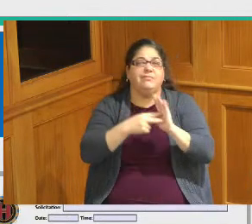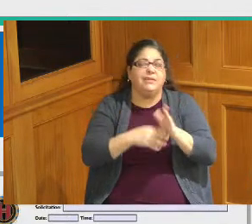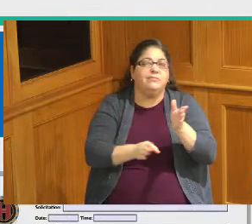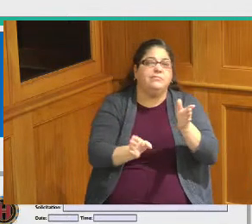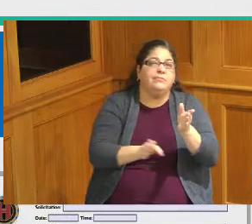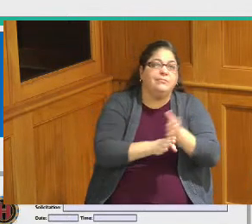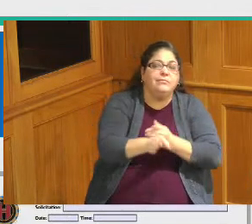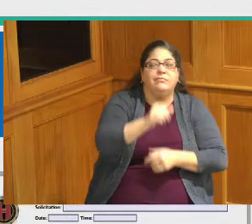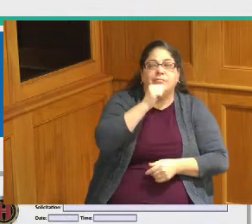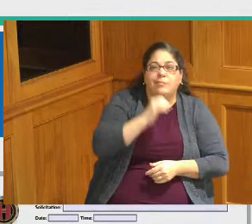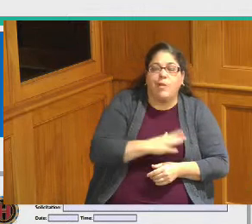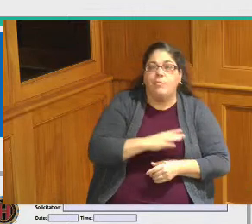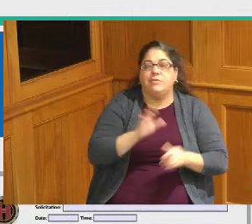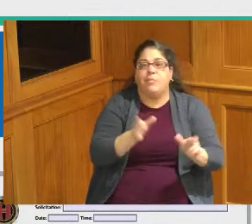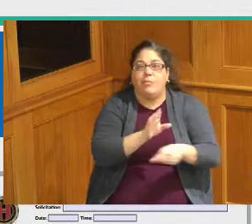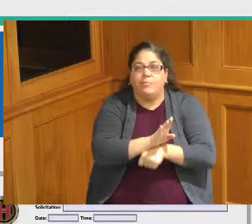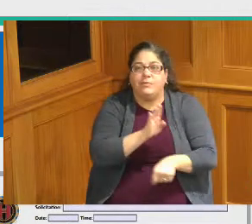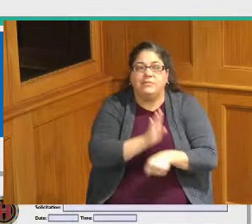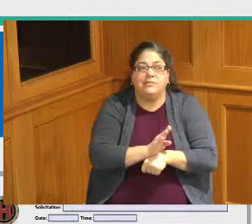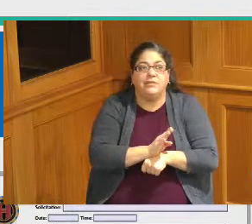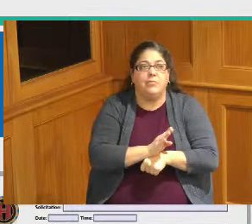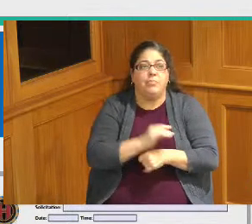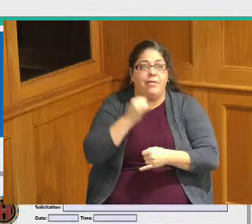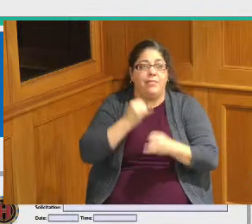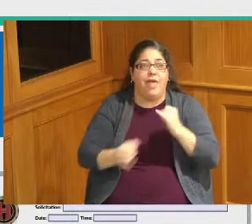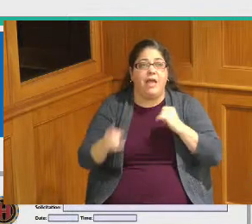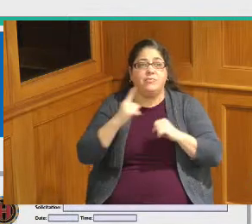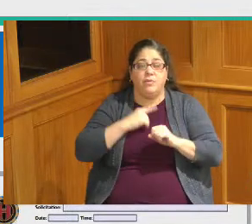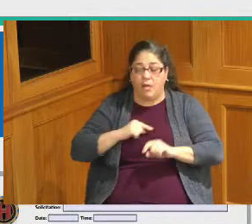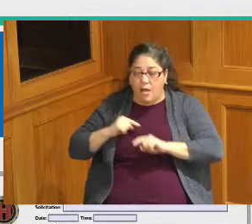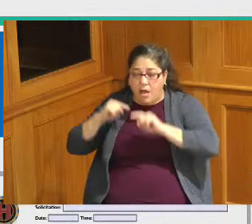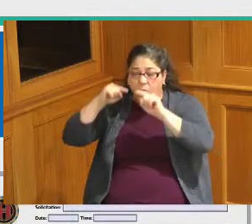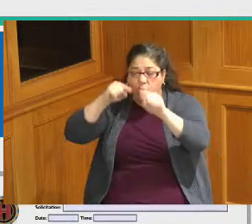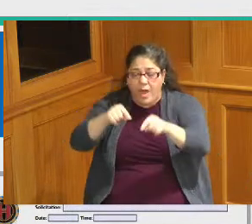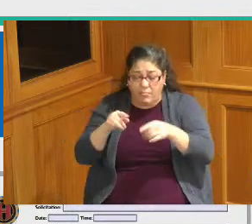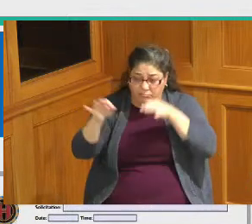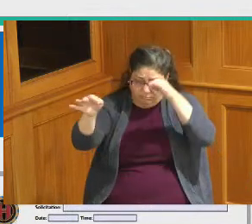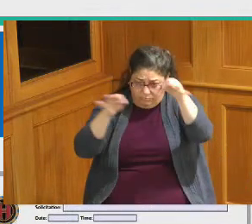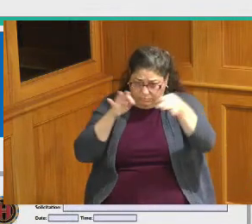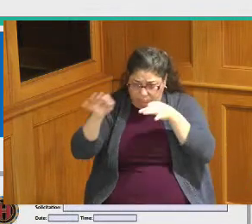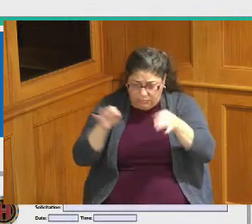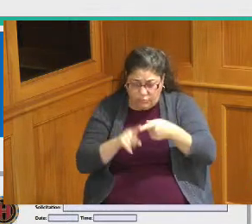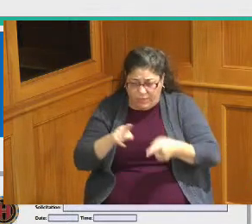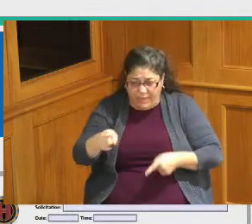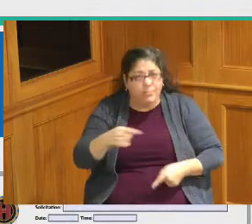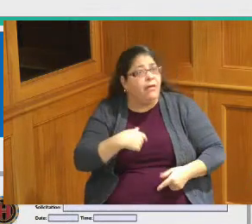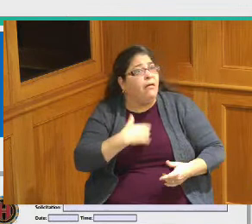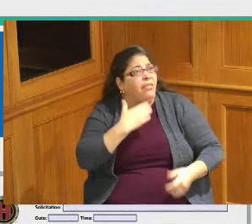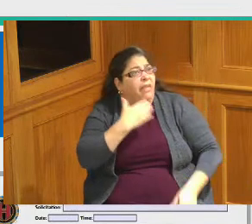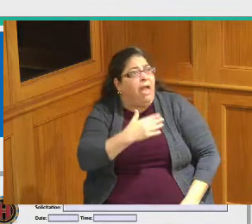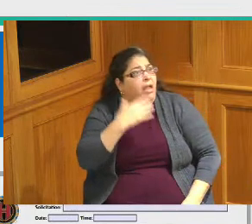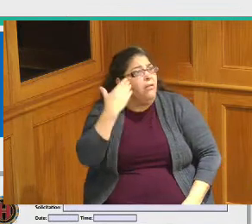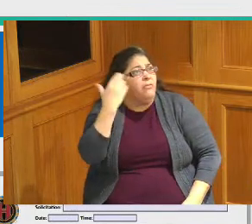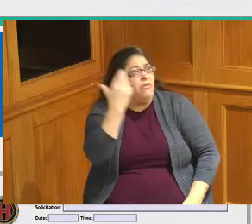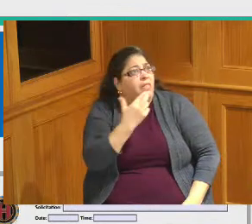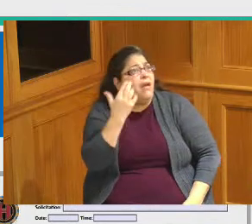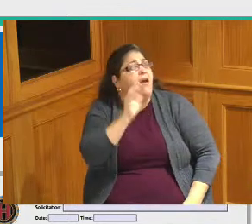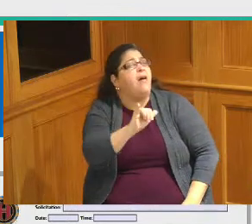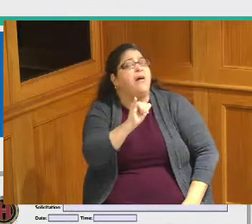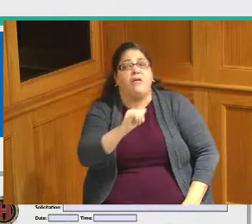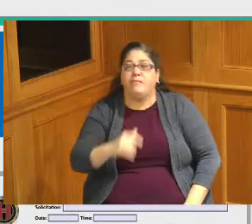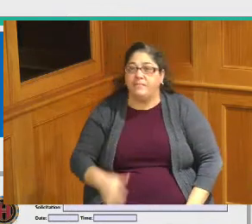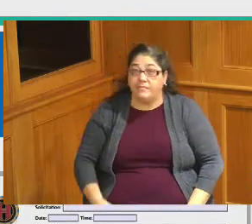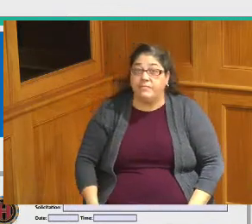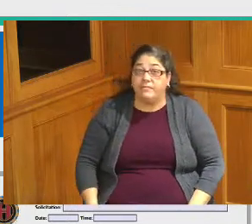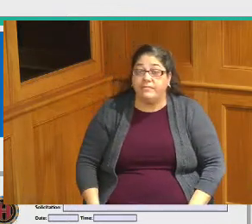got claps one of the last ones I went to. They thanked me for coming in and telling them, right? So it's very important that we do as many